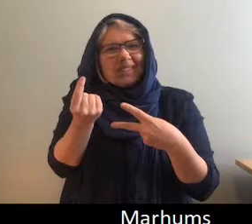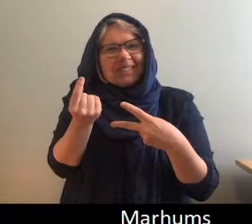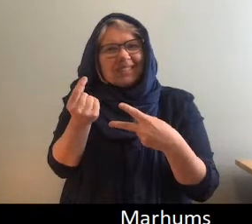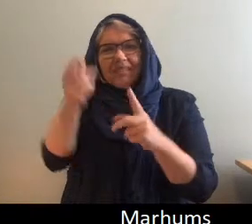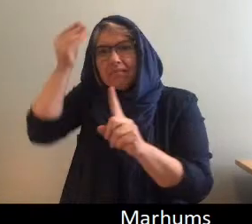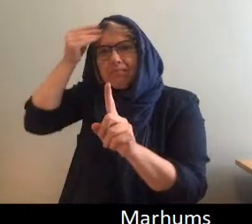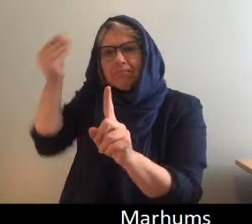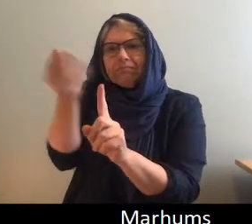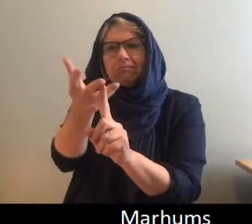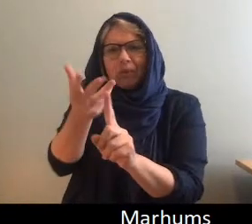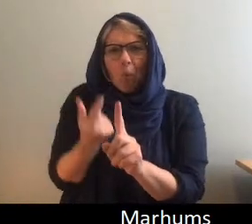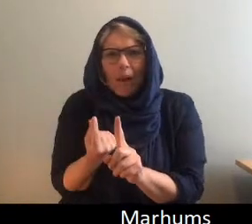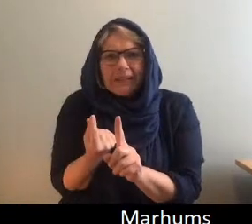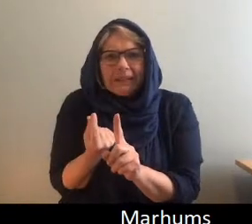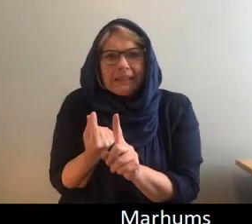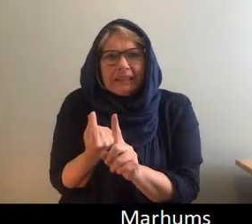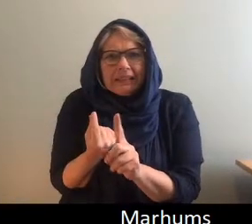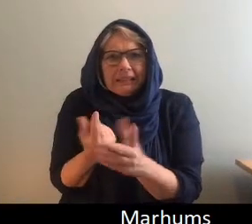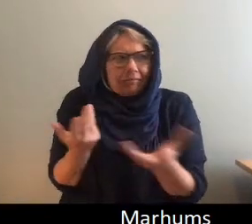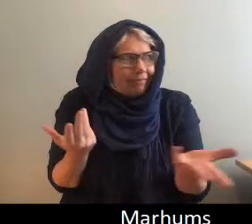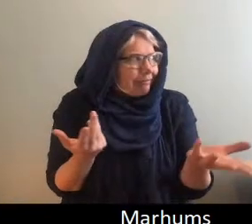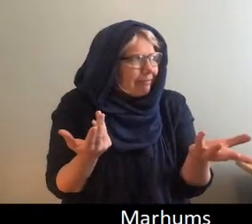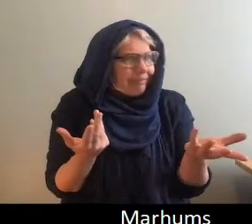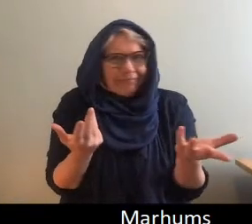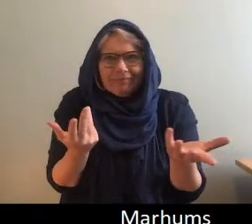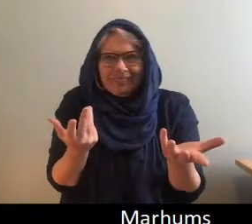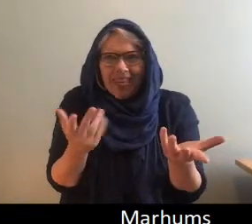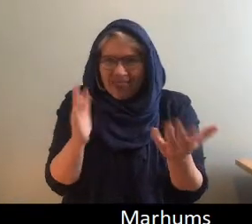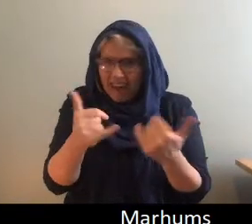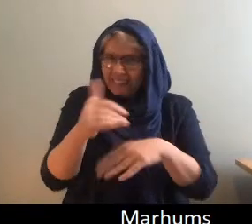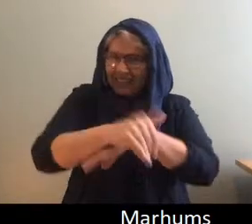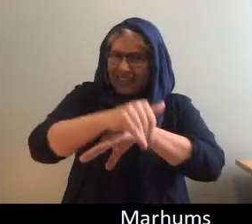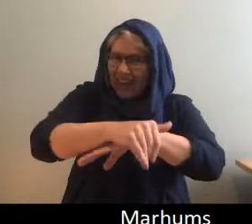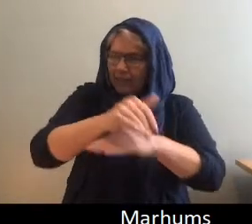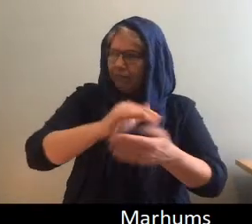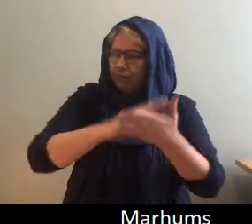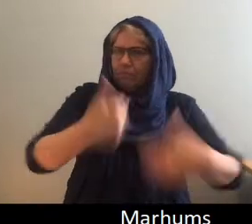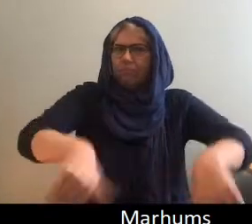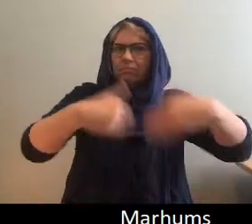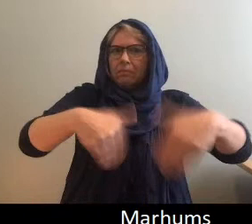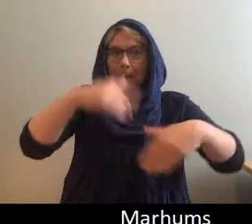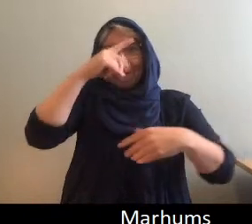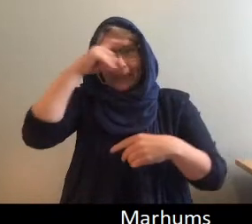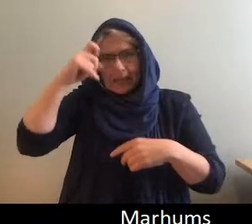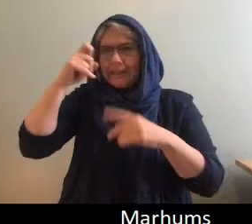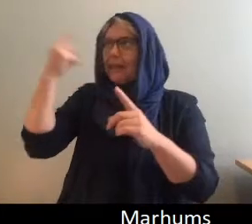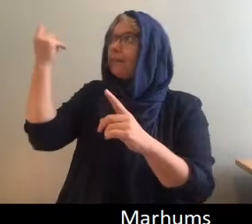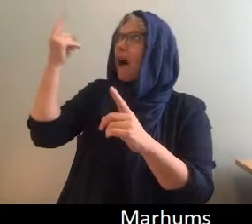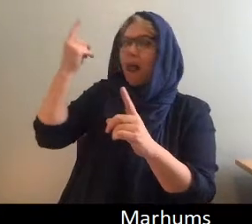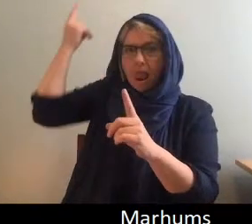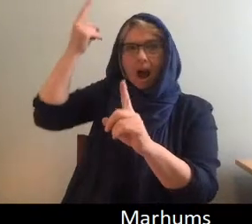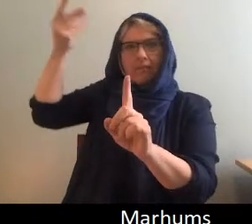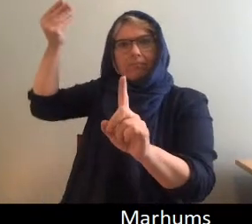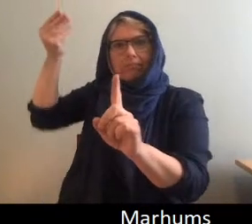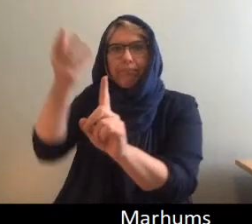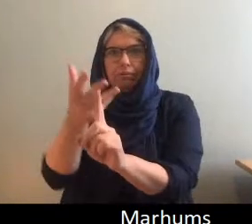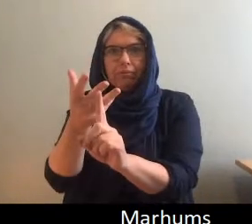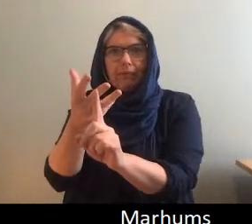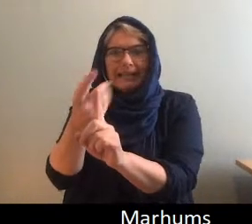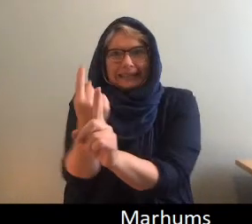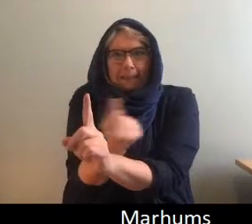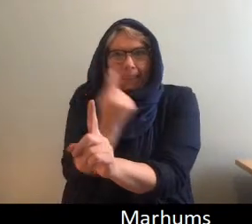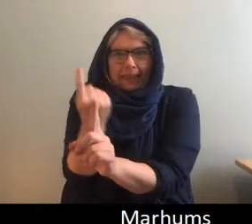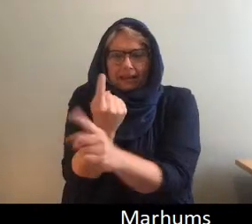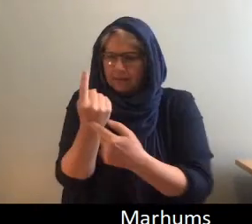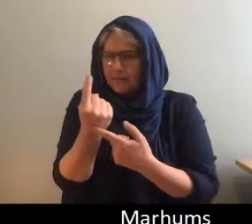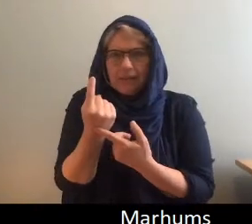of power. On the night of Qadr, on the night of destiny, the Holy Quran was revealed to the Holy Prophet